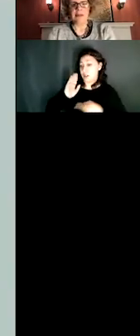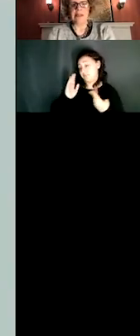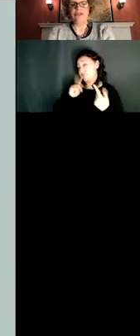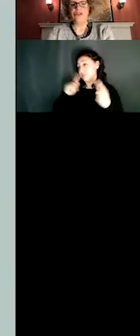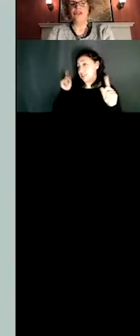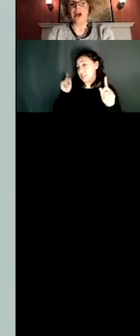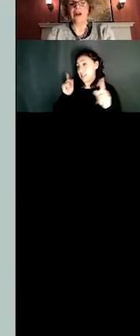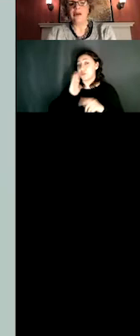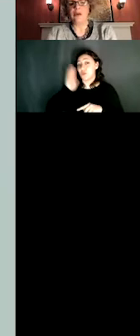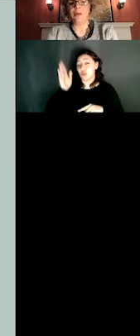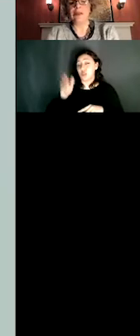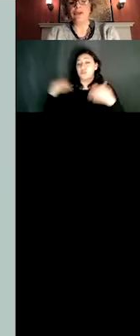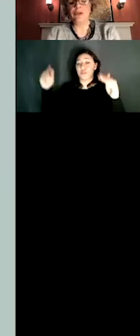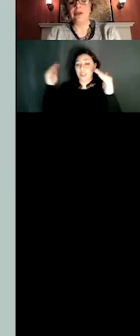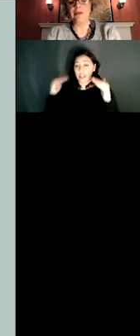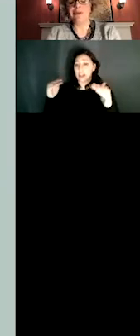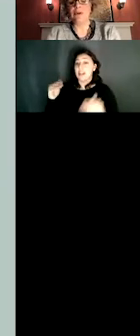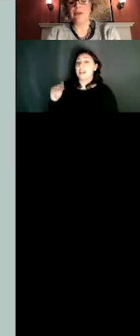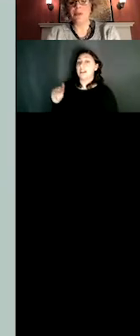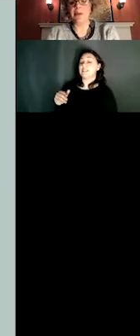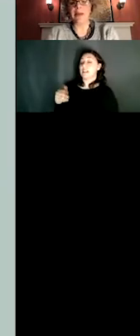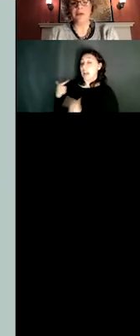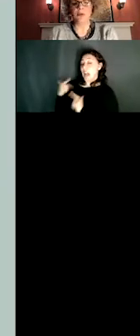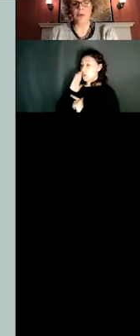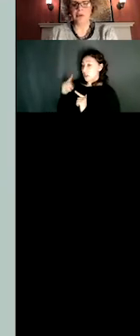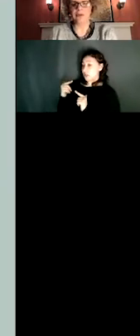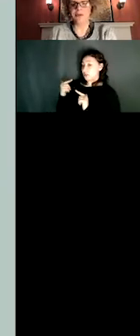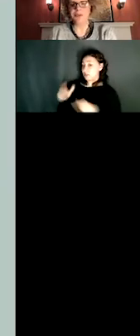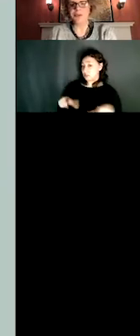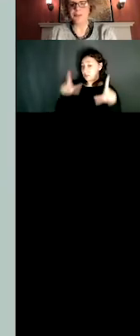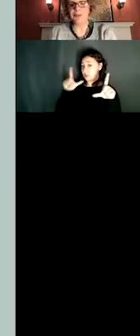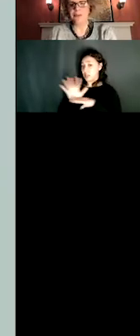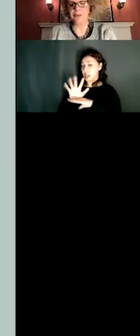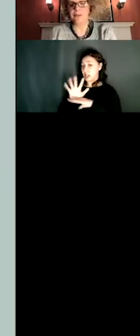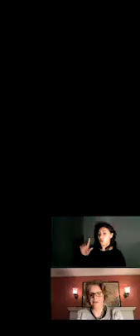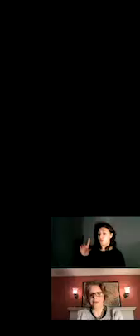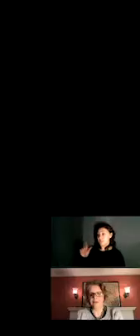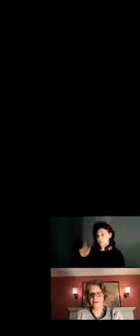Next, Dean Ashish Shah will be introducing the School of Public Health Awards.